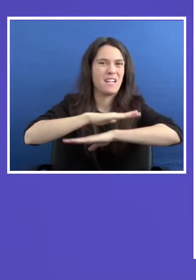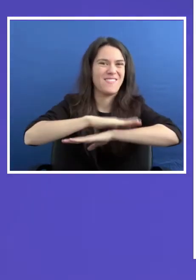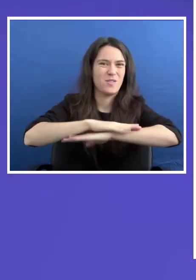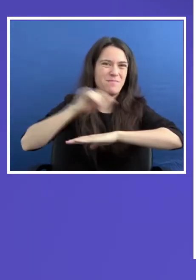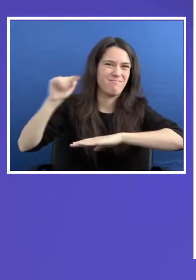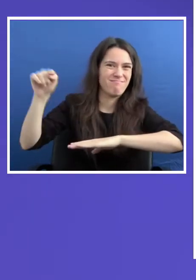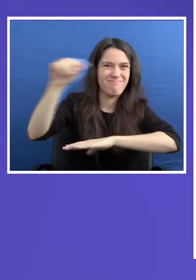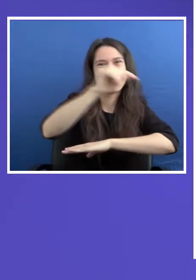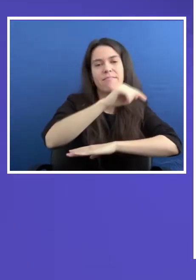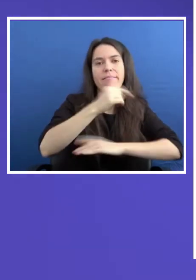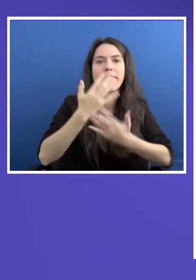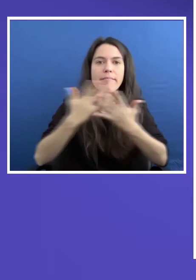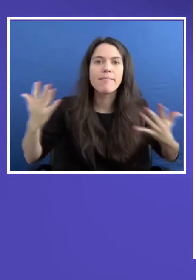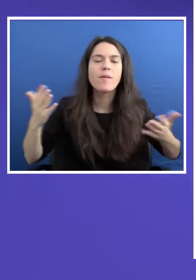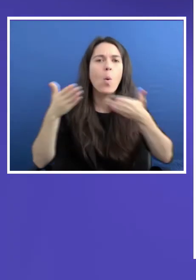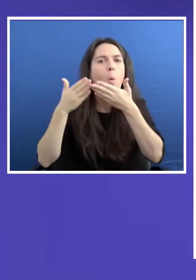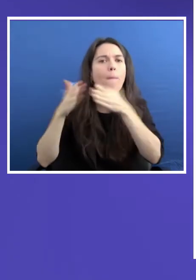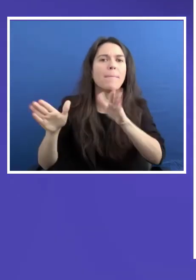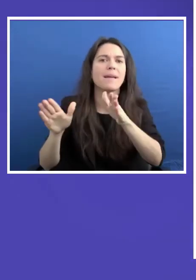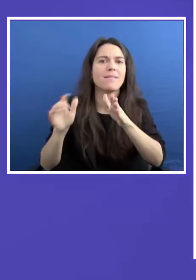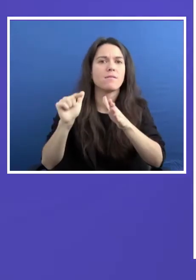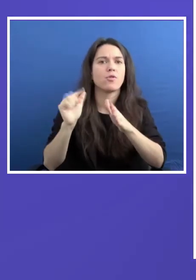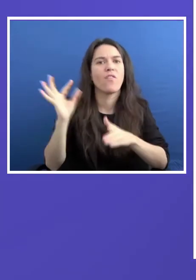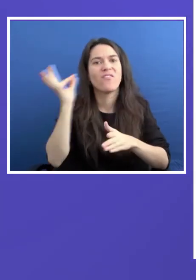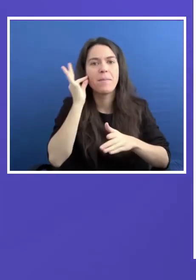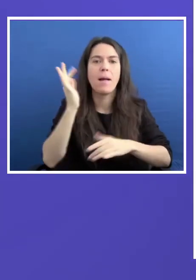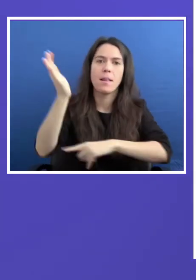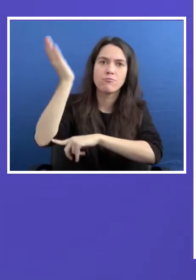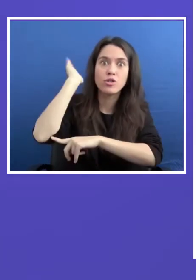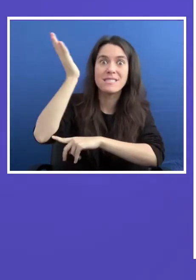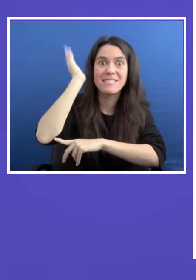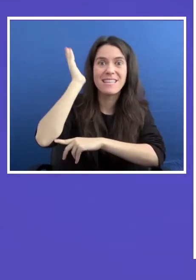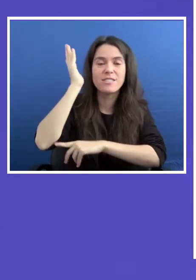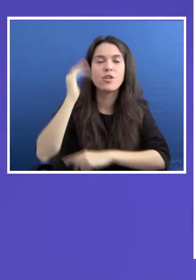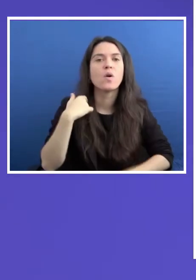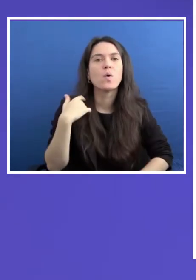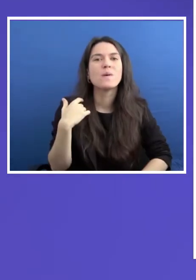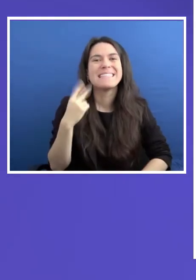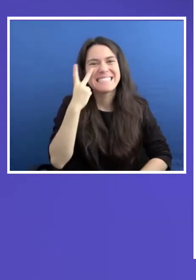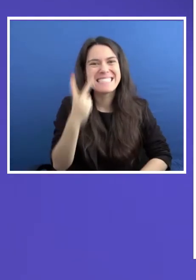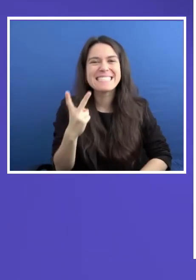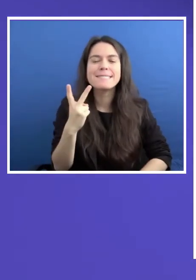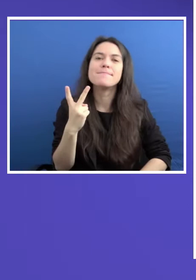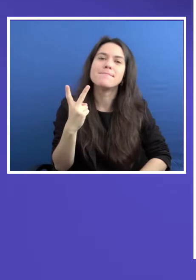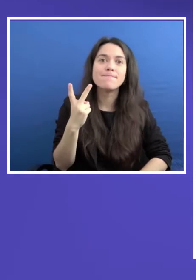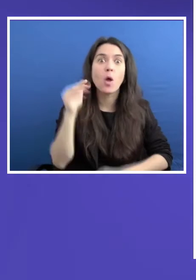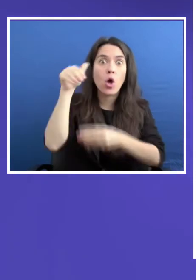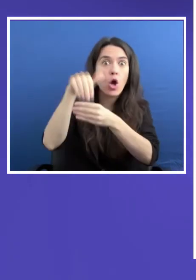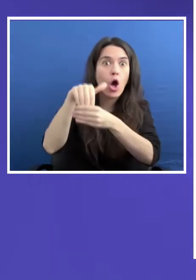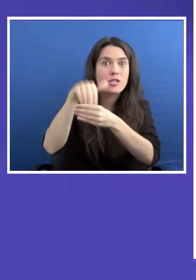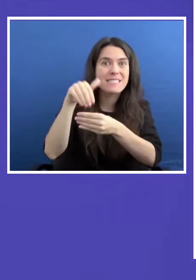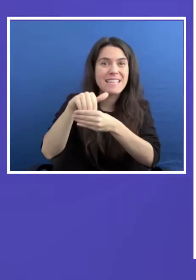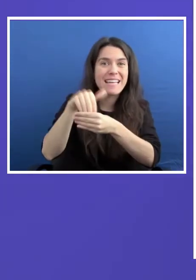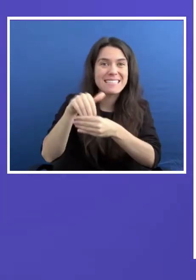platforms that are open to female presenters. Unfortunately, what we notice is that the content that we find in